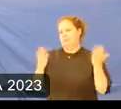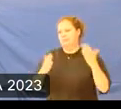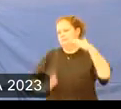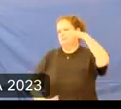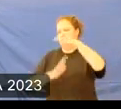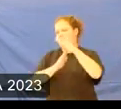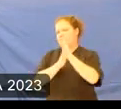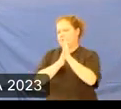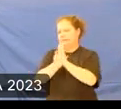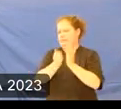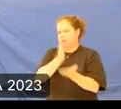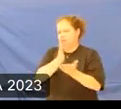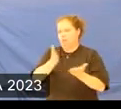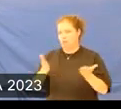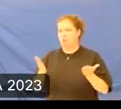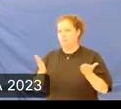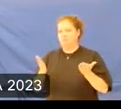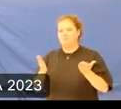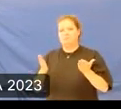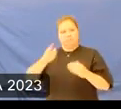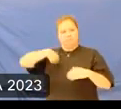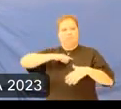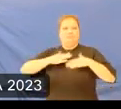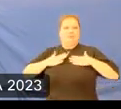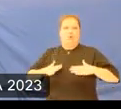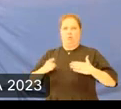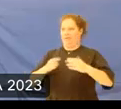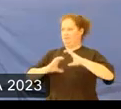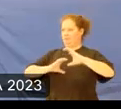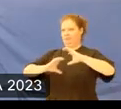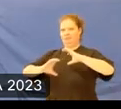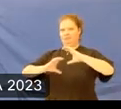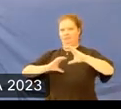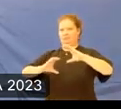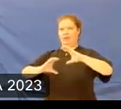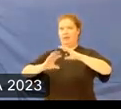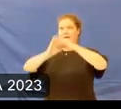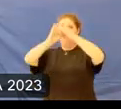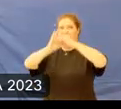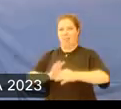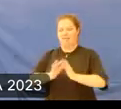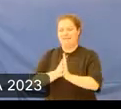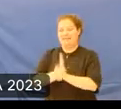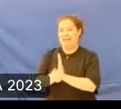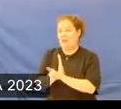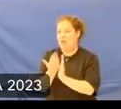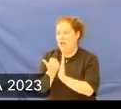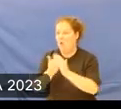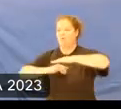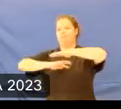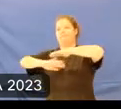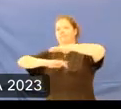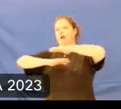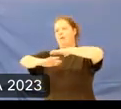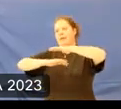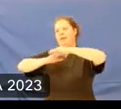it relies entirely on a pragmatic base, what I've called the interaction engine, but other people have